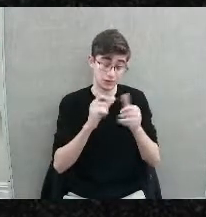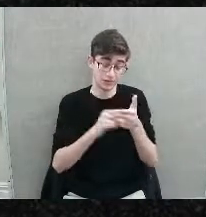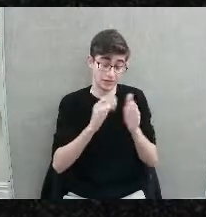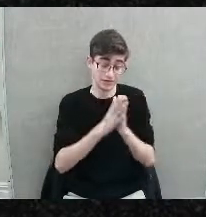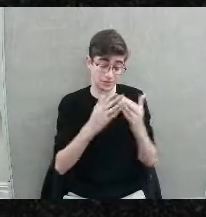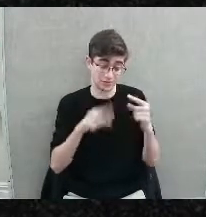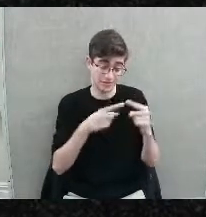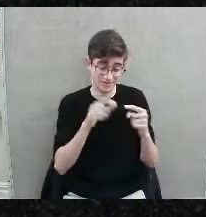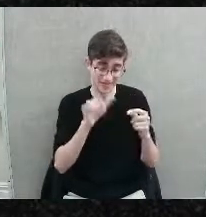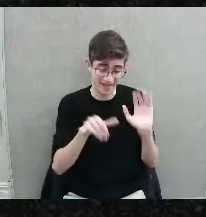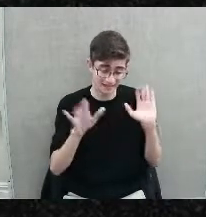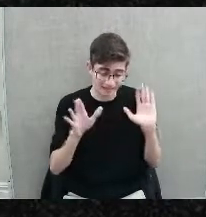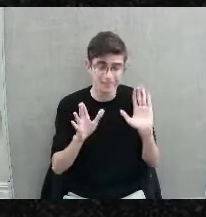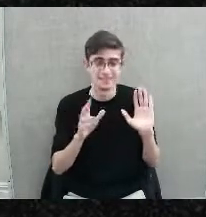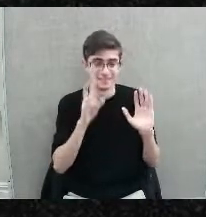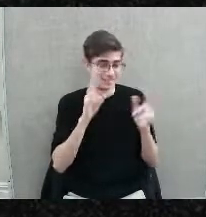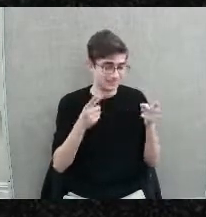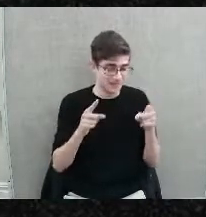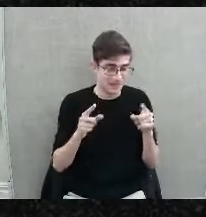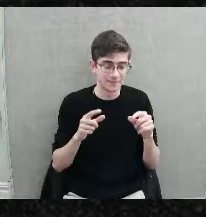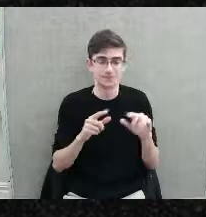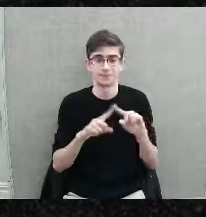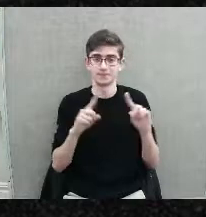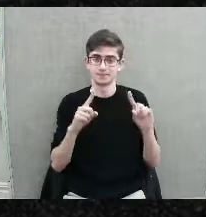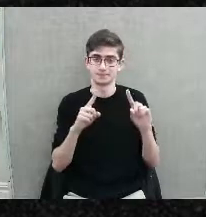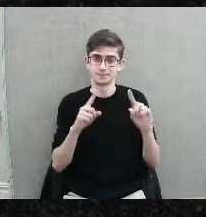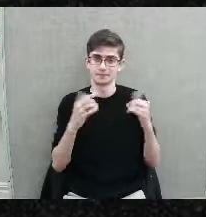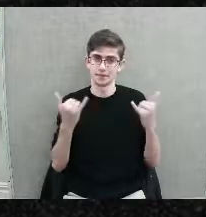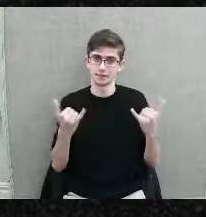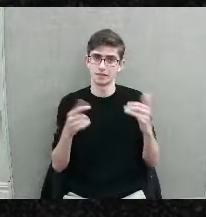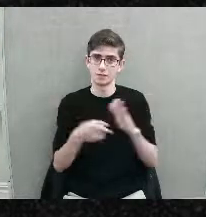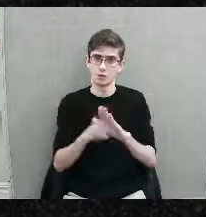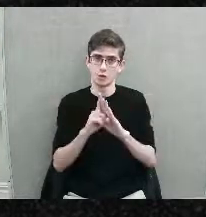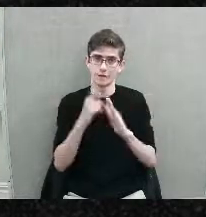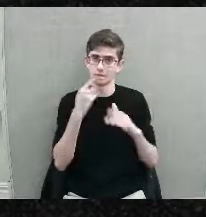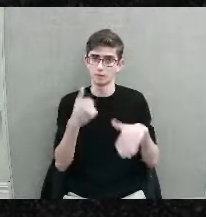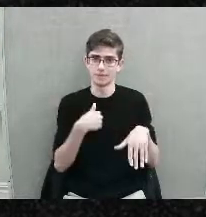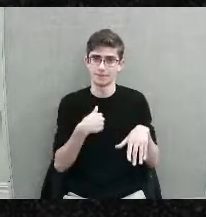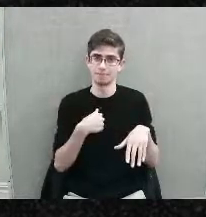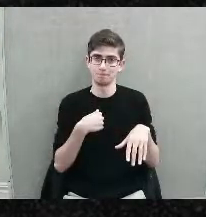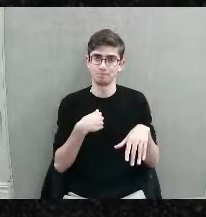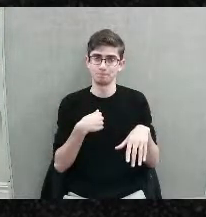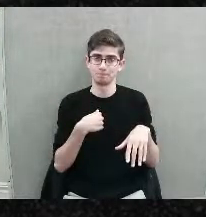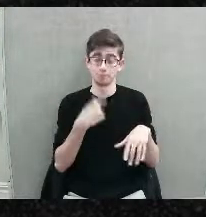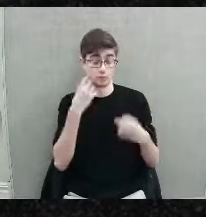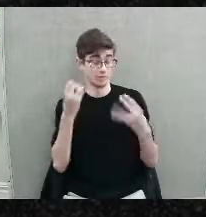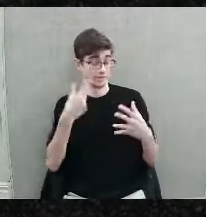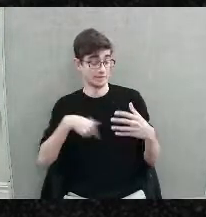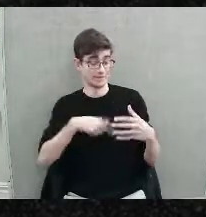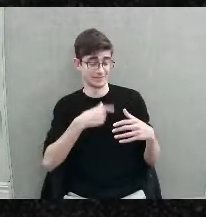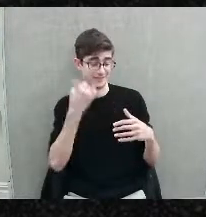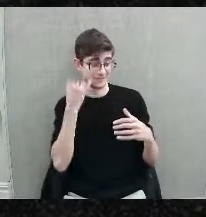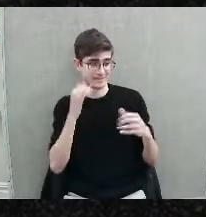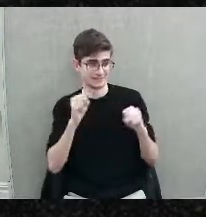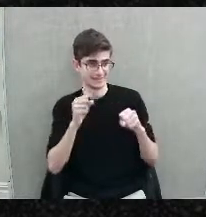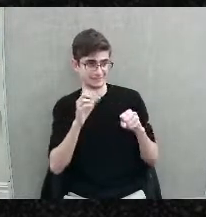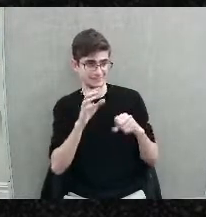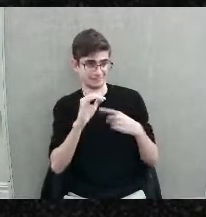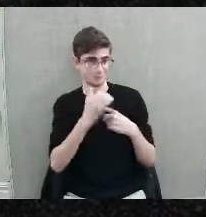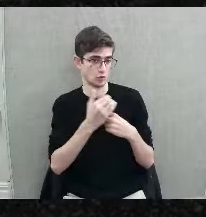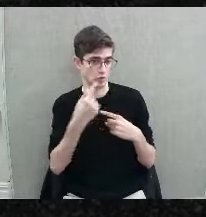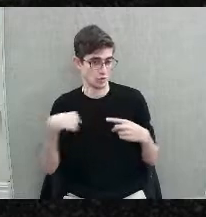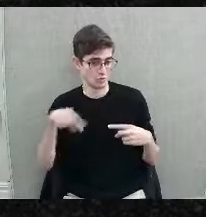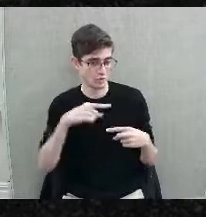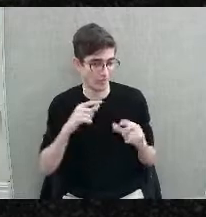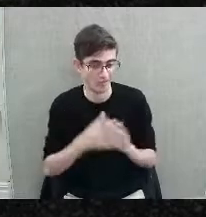different title. I mean, that's true. But I think at this moment, for me at least, and I think for many of us, if I may, but we'll hear what you have to